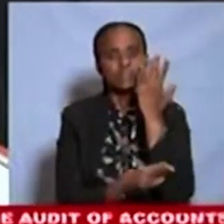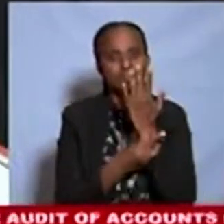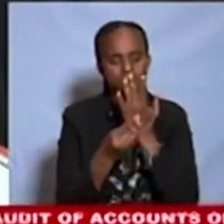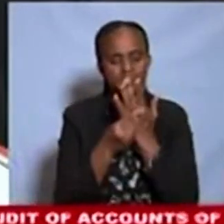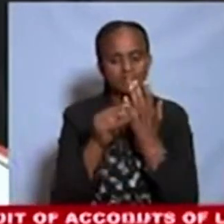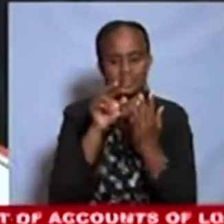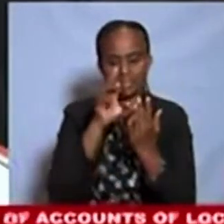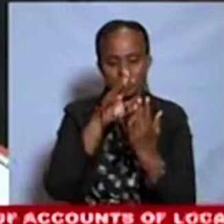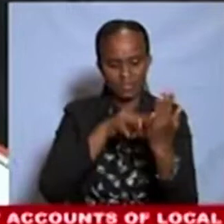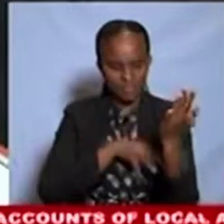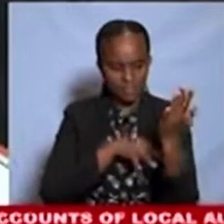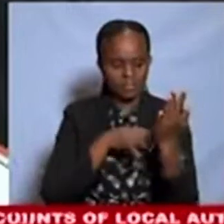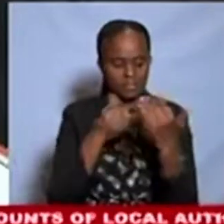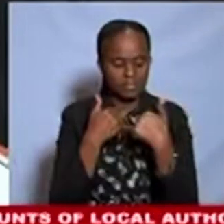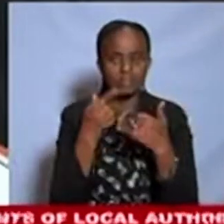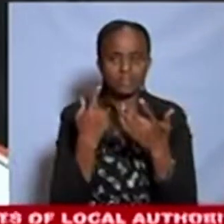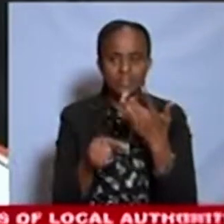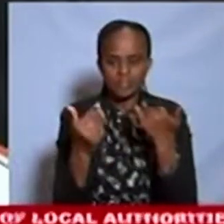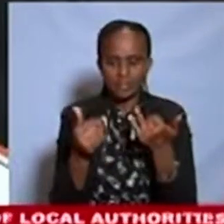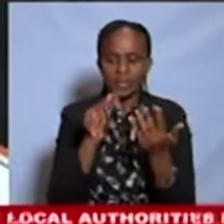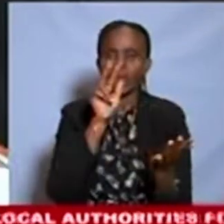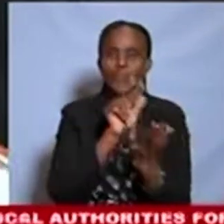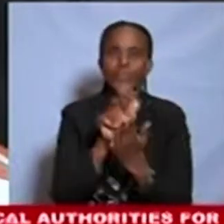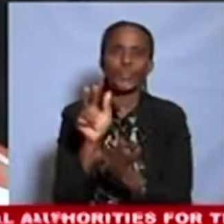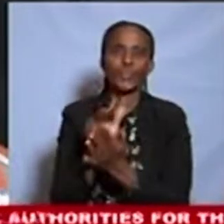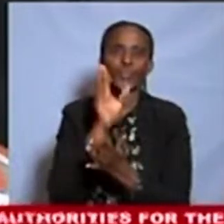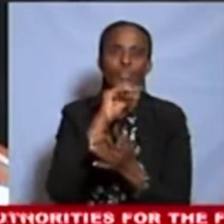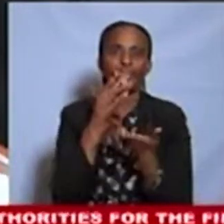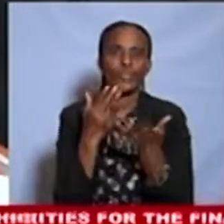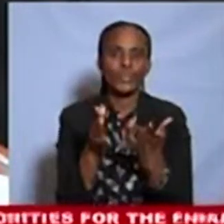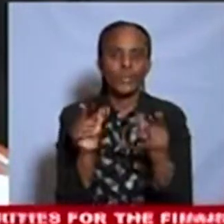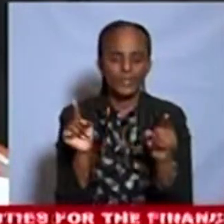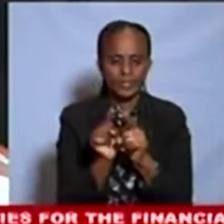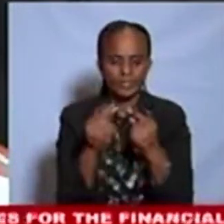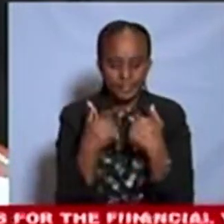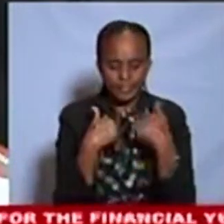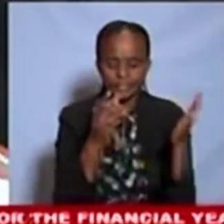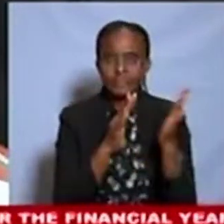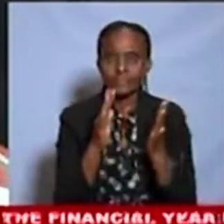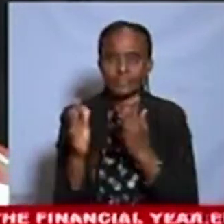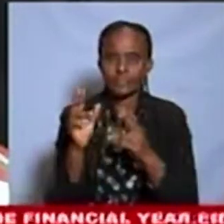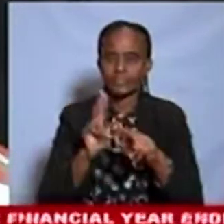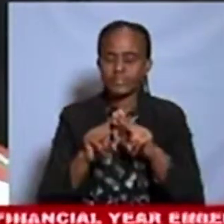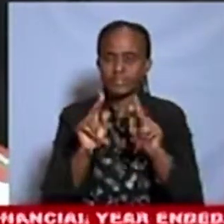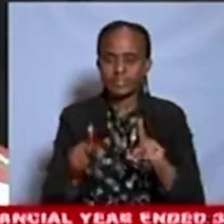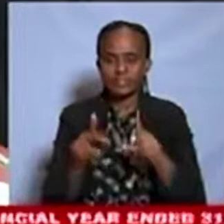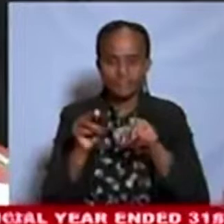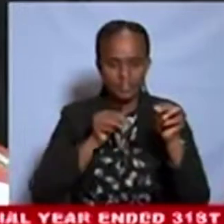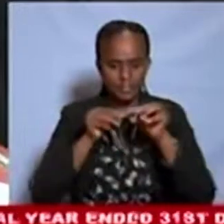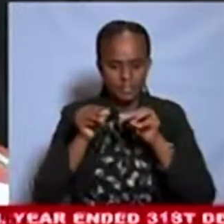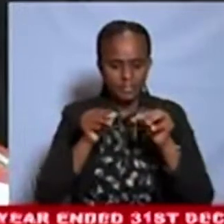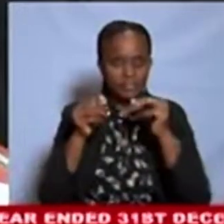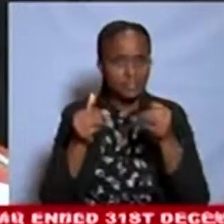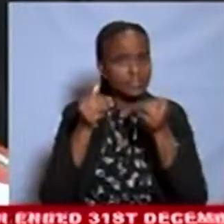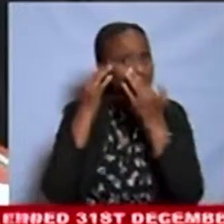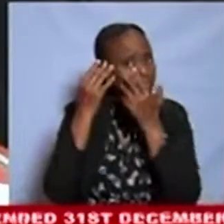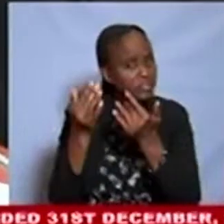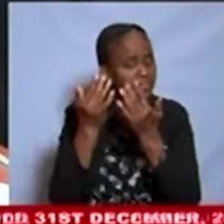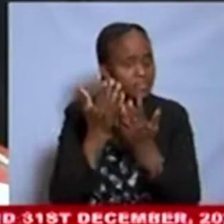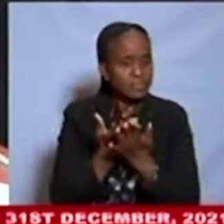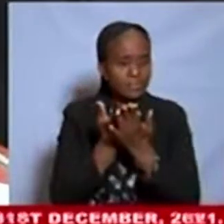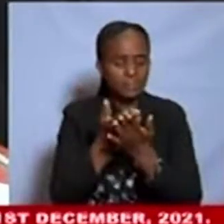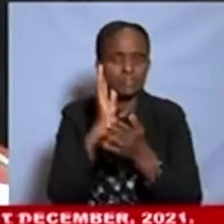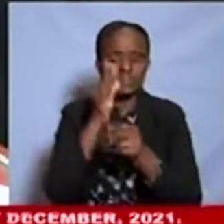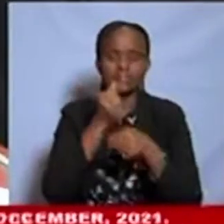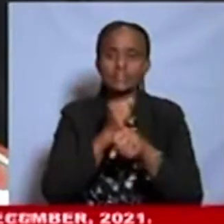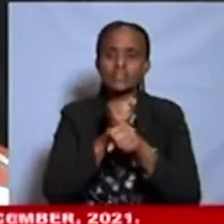valuation roll has since been approved. Then the remedial measure, Chair, management wishes to submit that it shall ensure